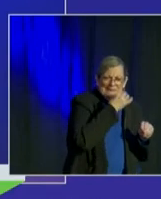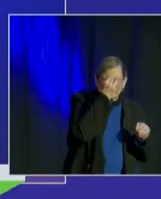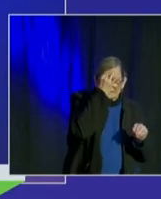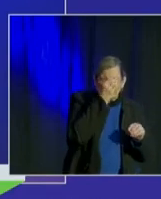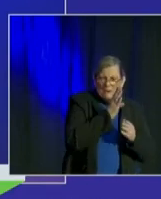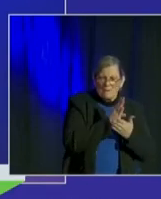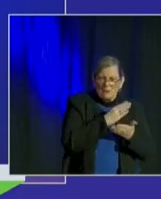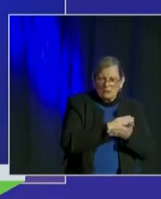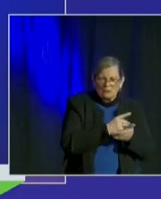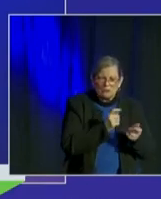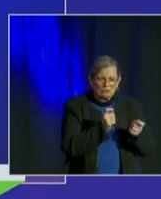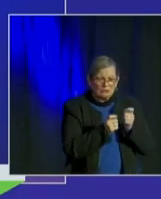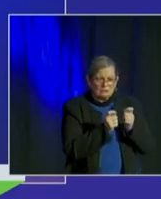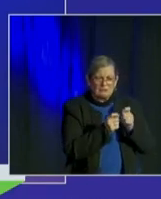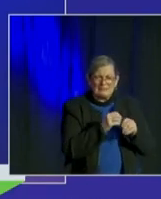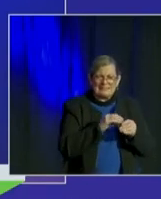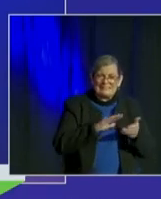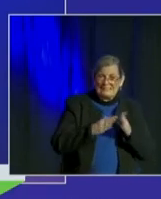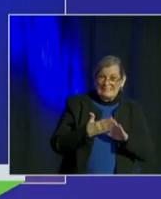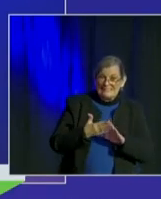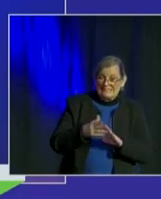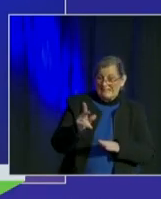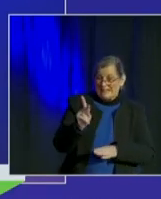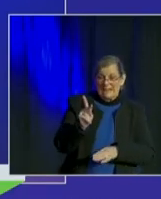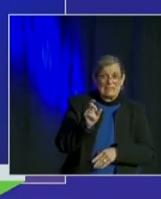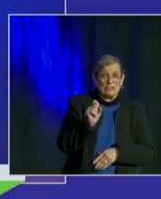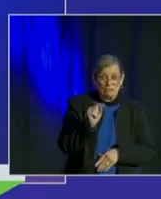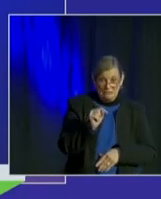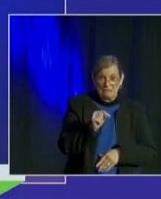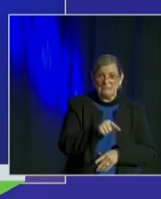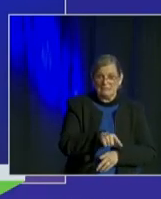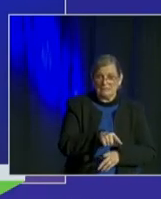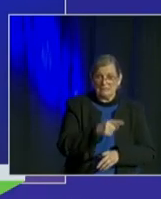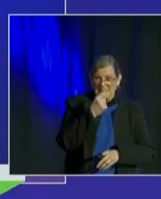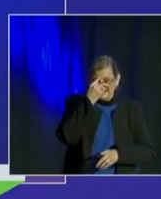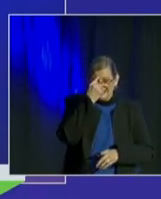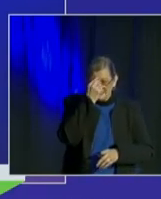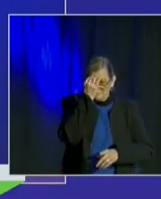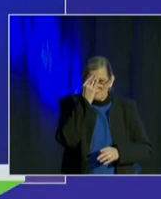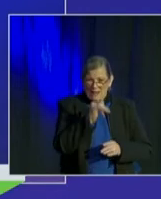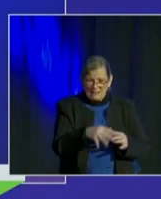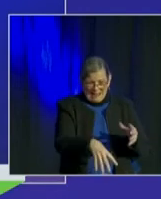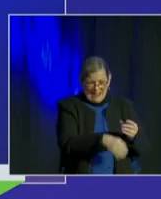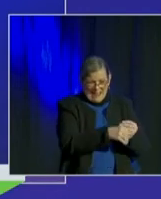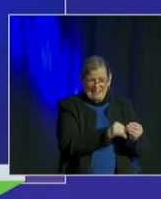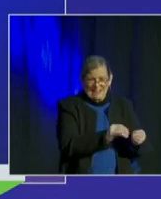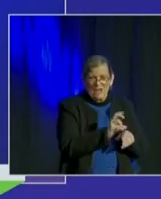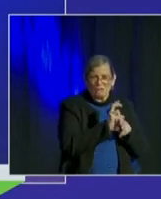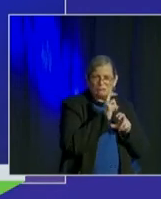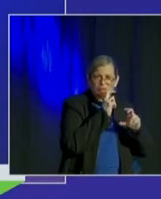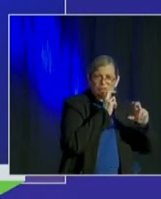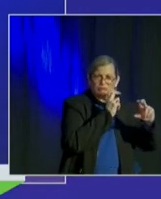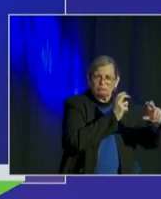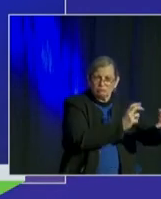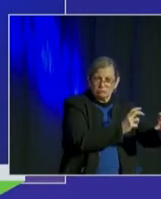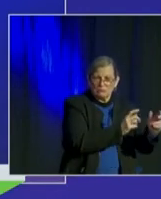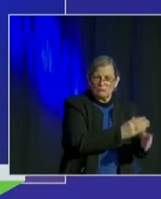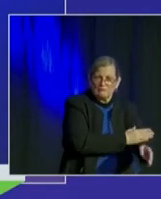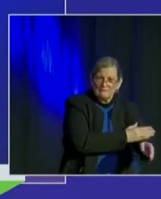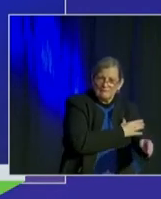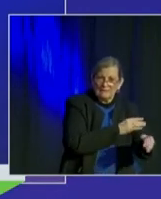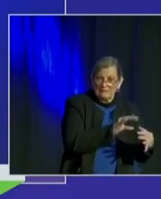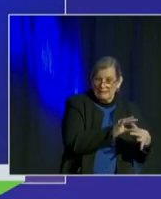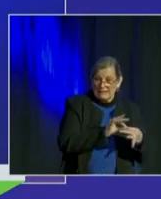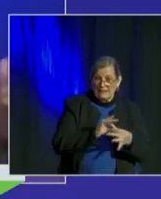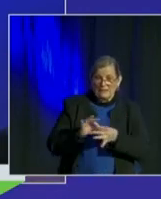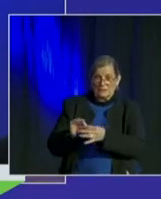transformation of K Street with the K Street Transitway. We think with that transformation, the connection via